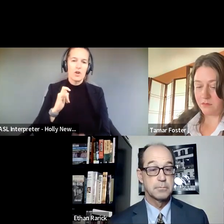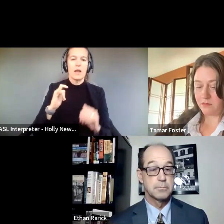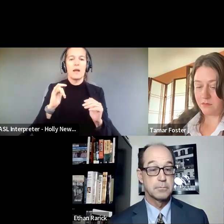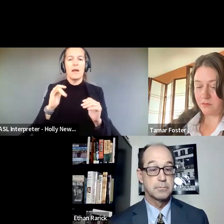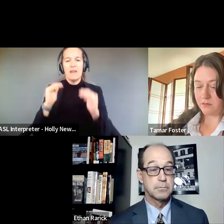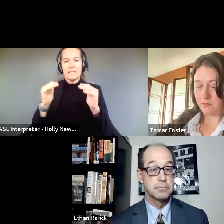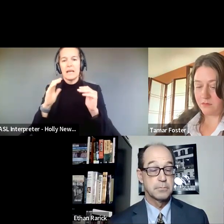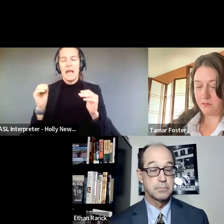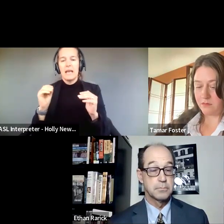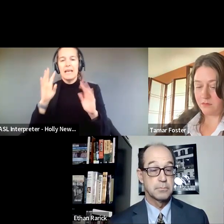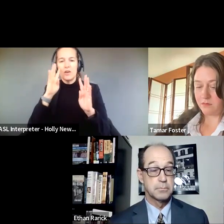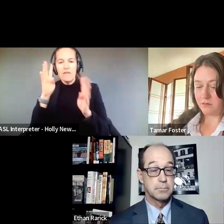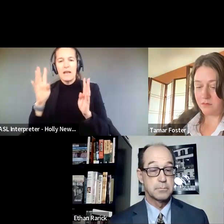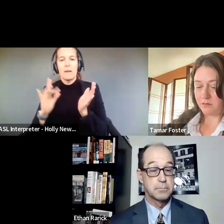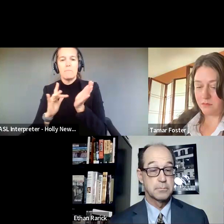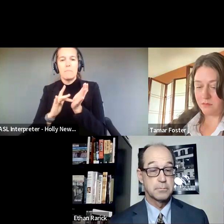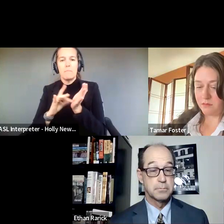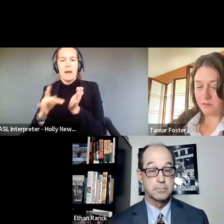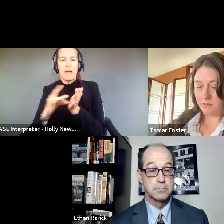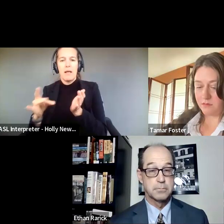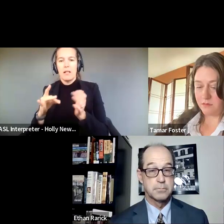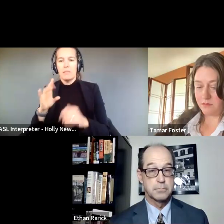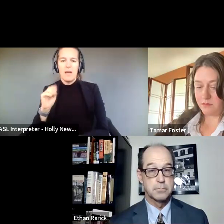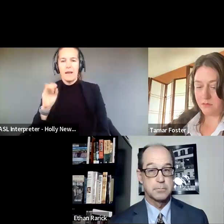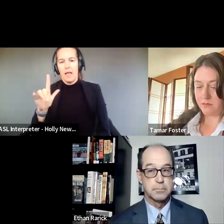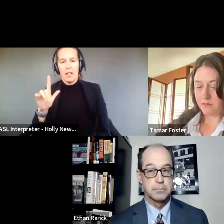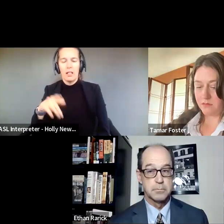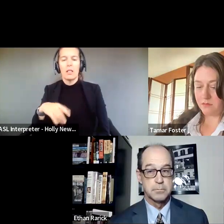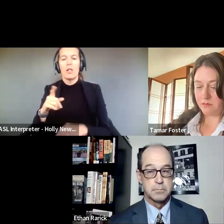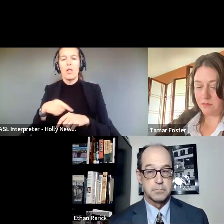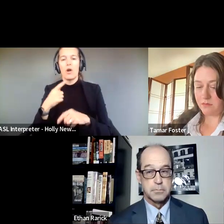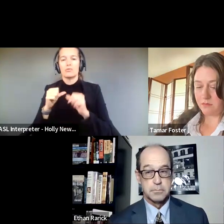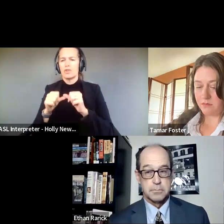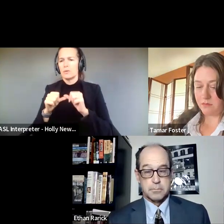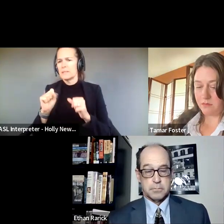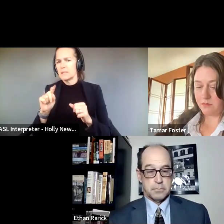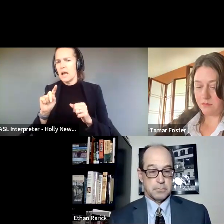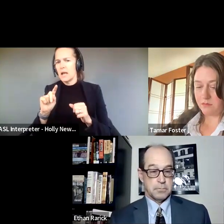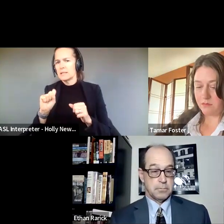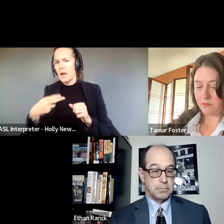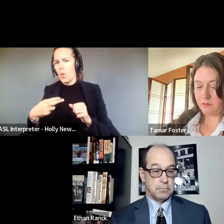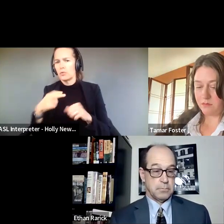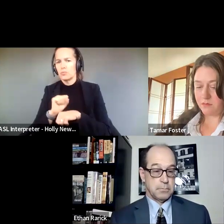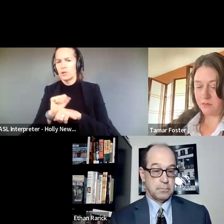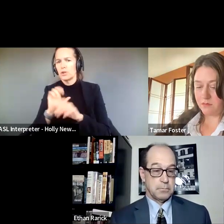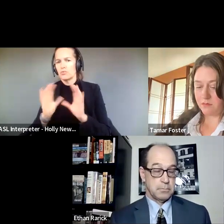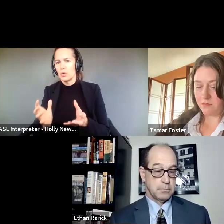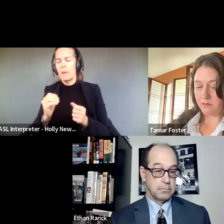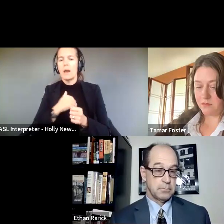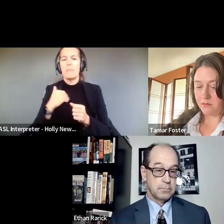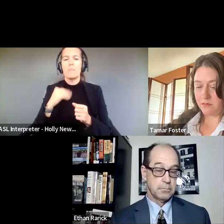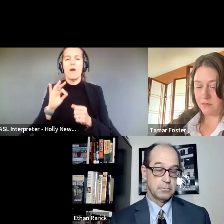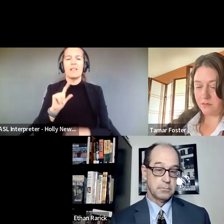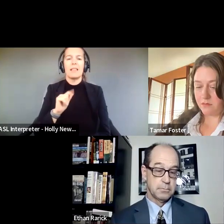Medi-Cal long-term managed long-term services and support stakeholder working group, also a member of the